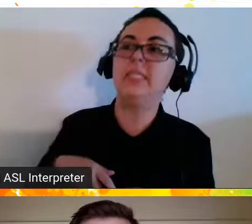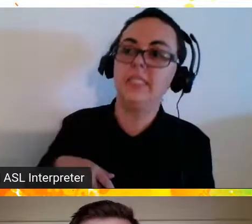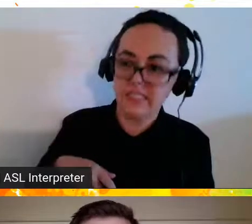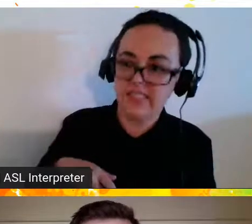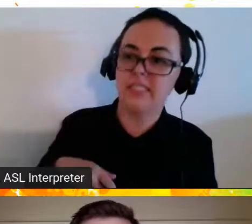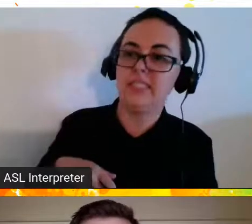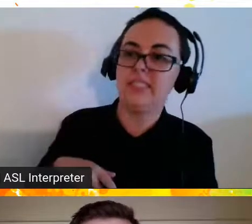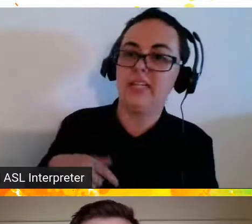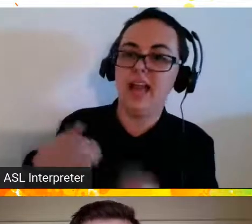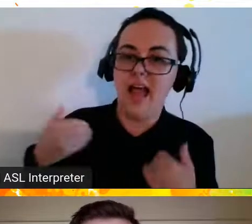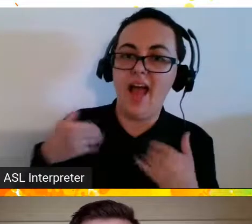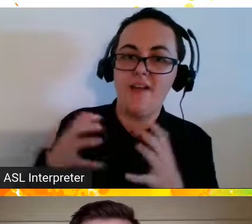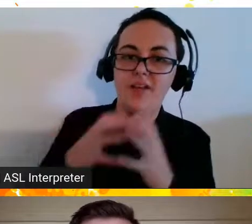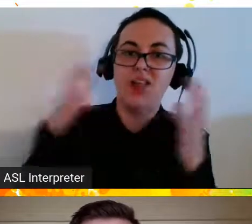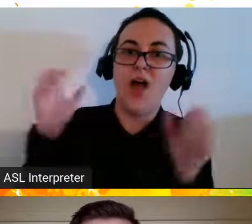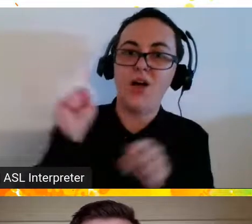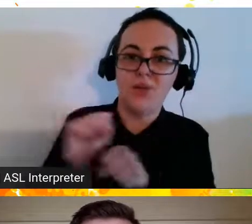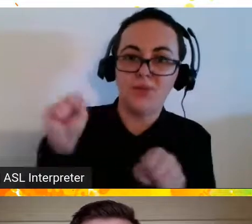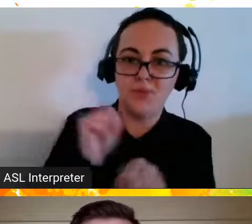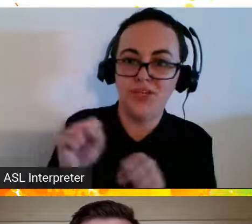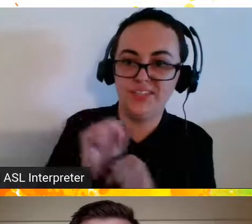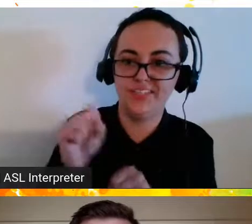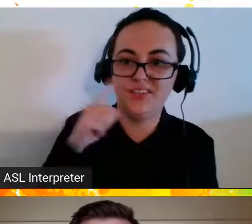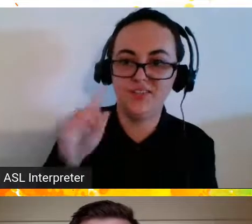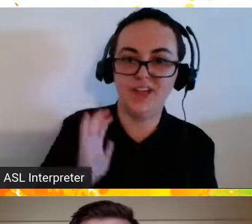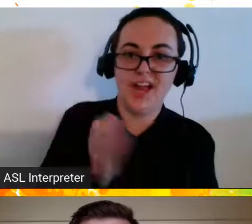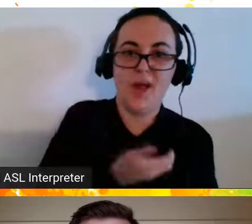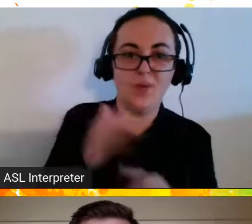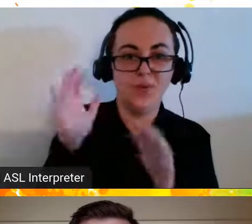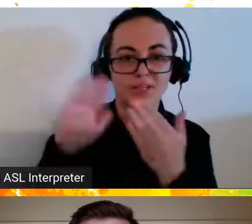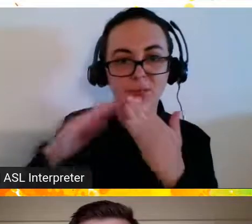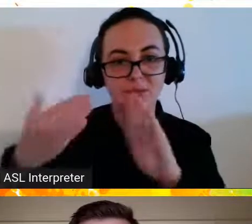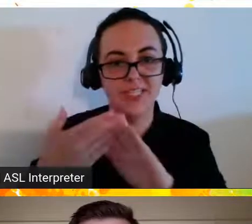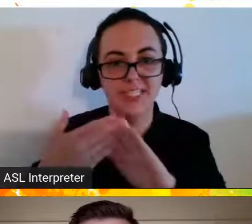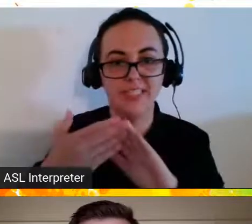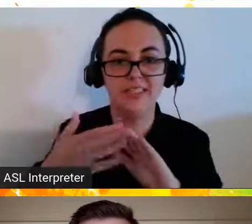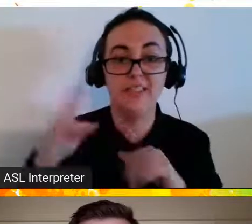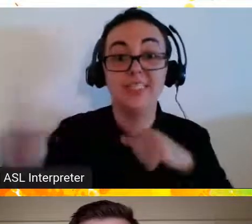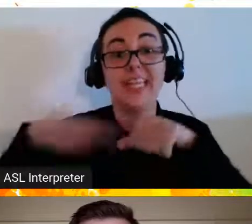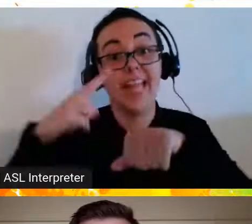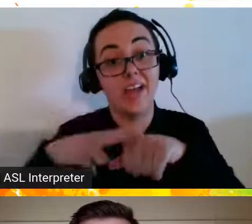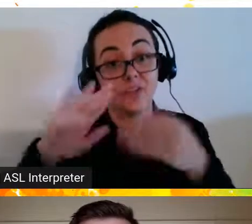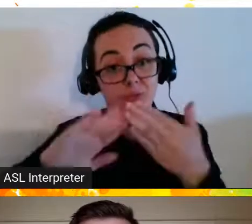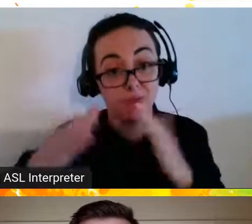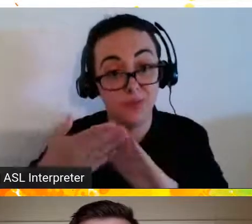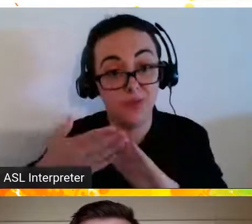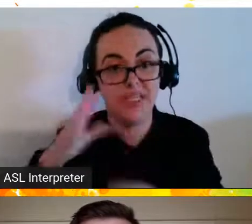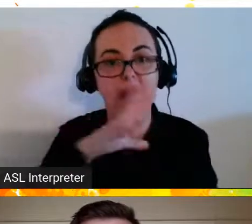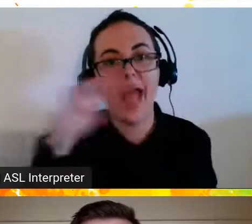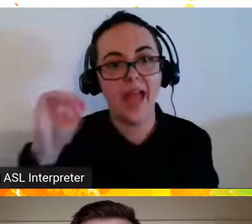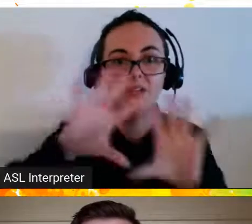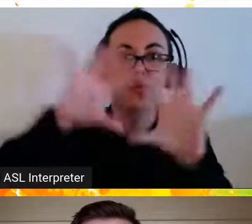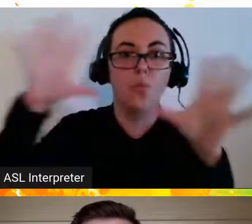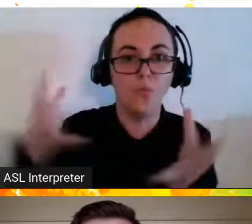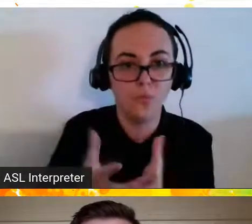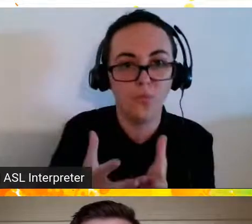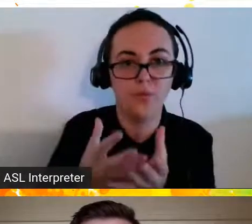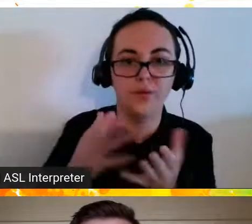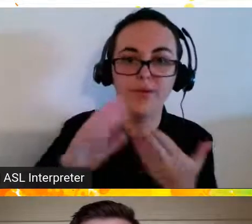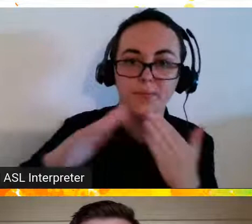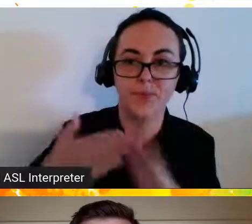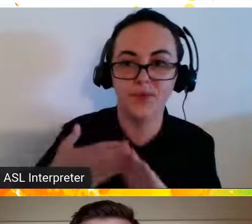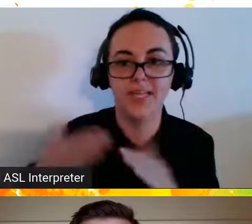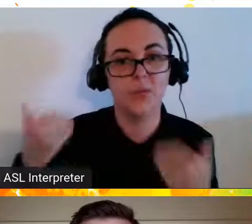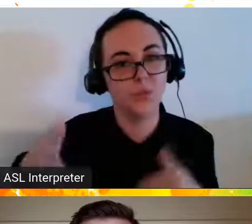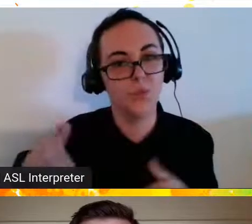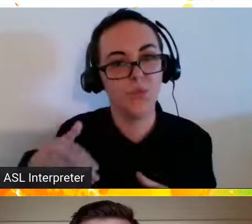us as a community, as a national community, and as a part of a worldwide community. But my